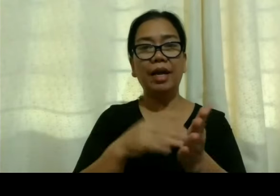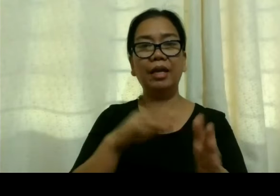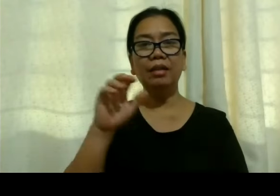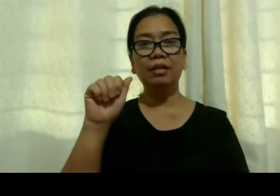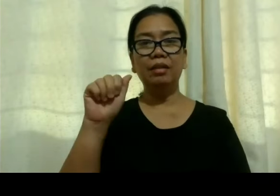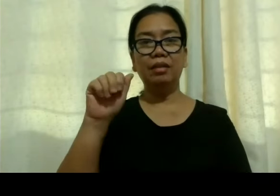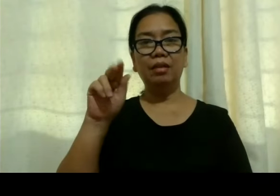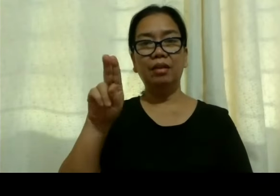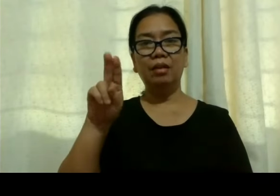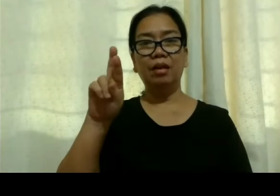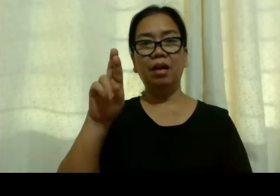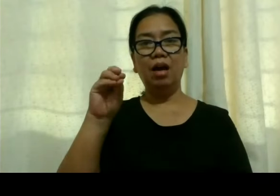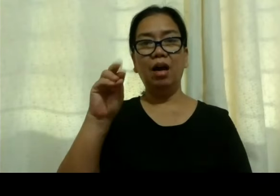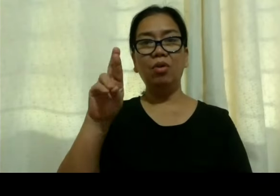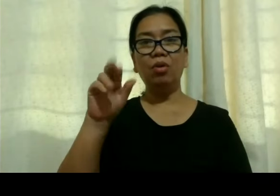again,